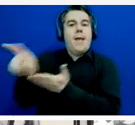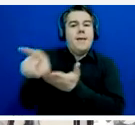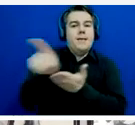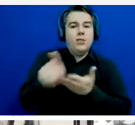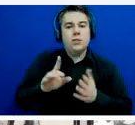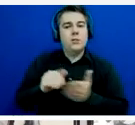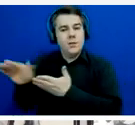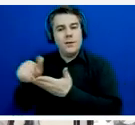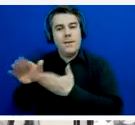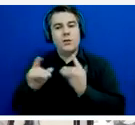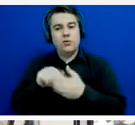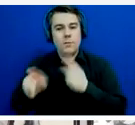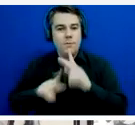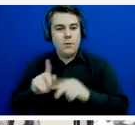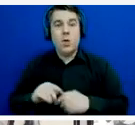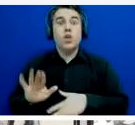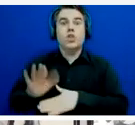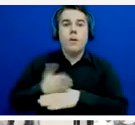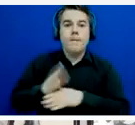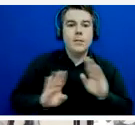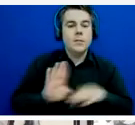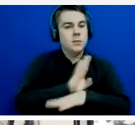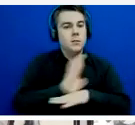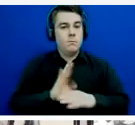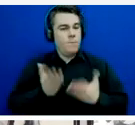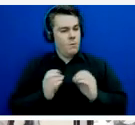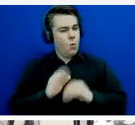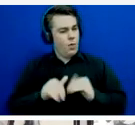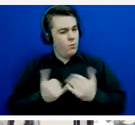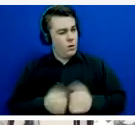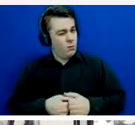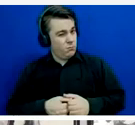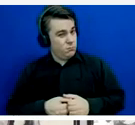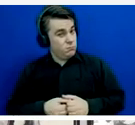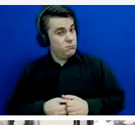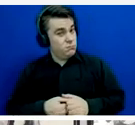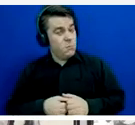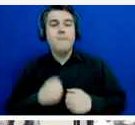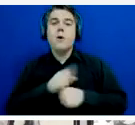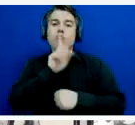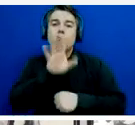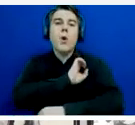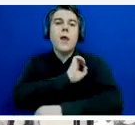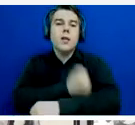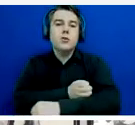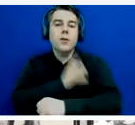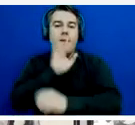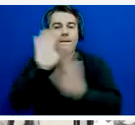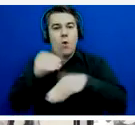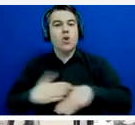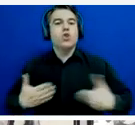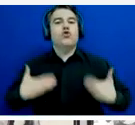people, sharing the business, maybe more than you do now. You have to make sure that your energy is filled with joy